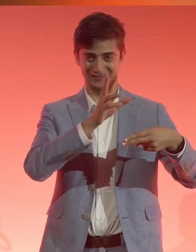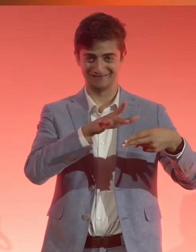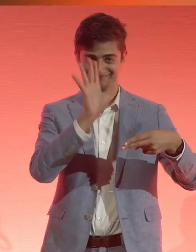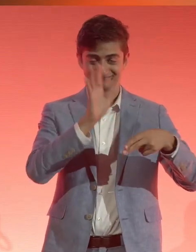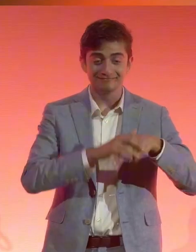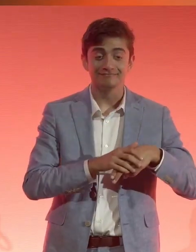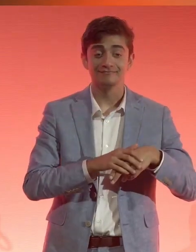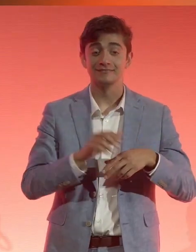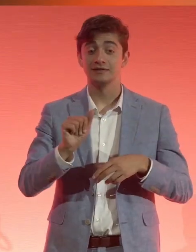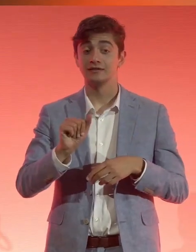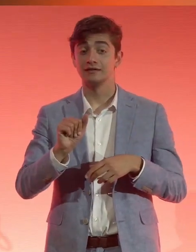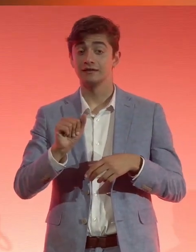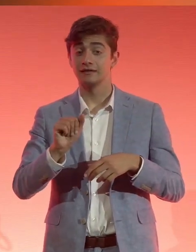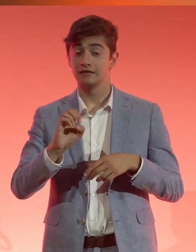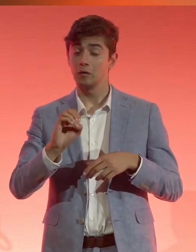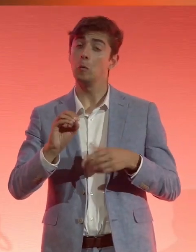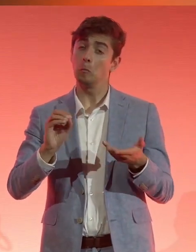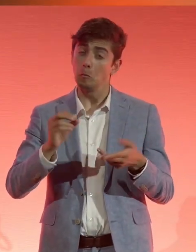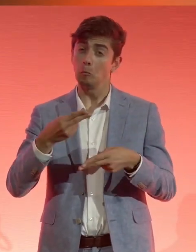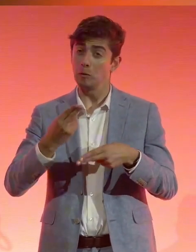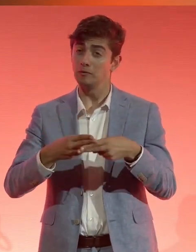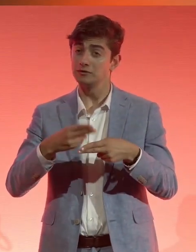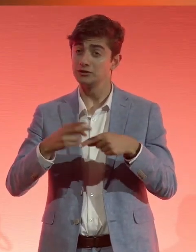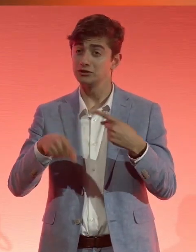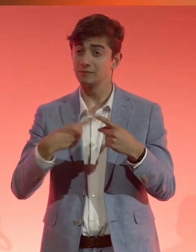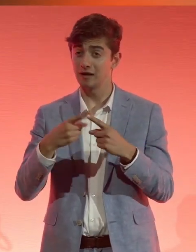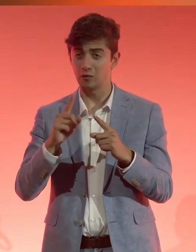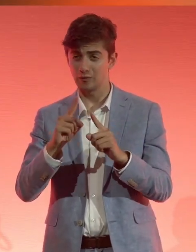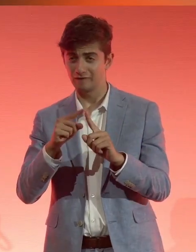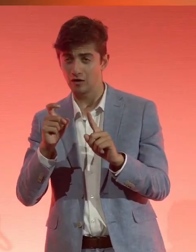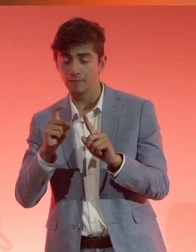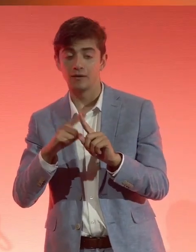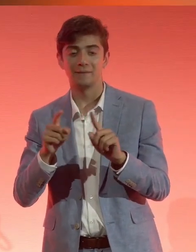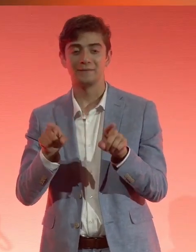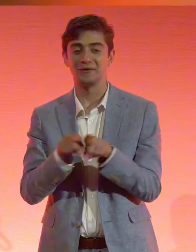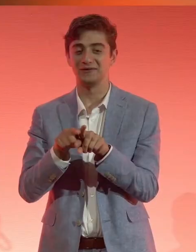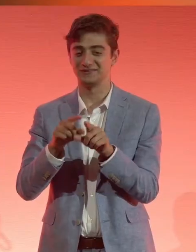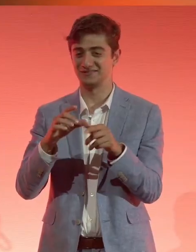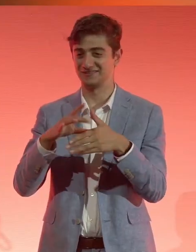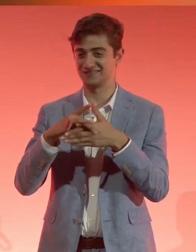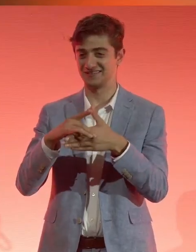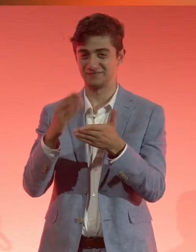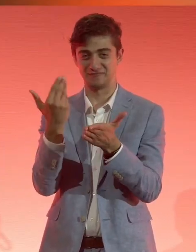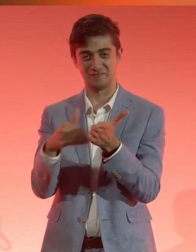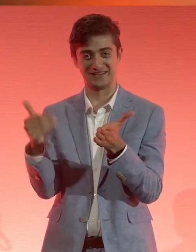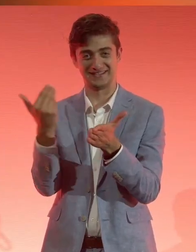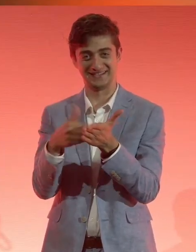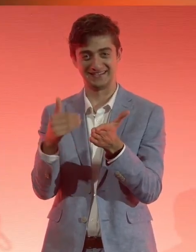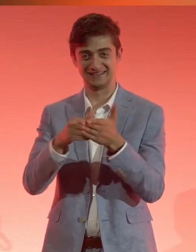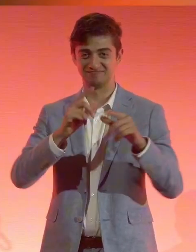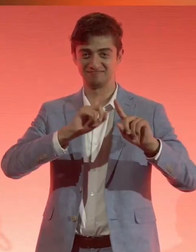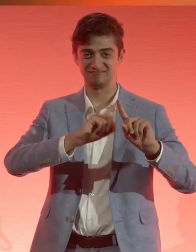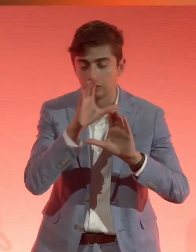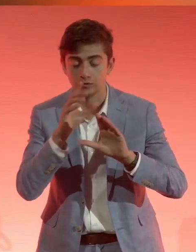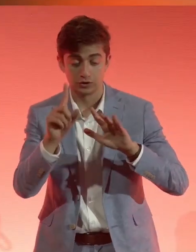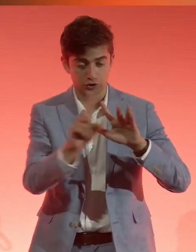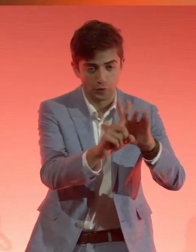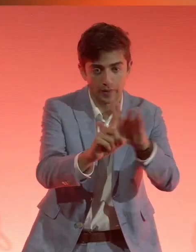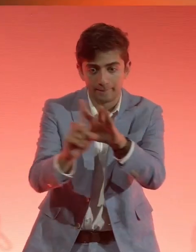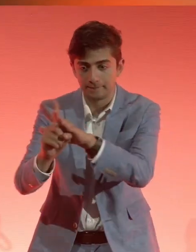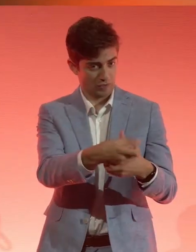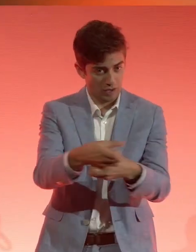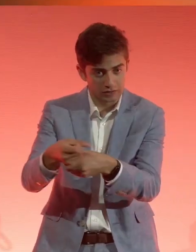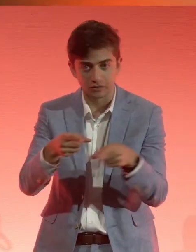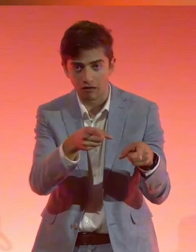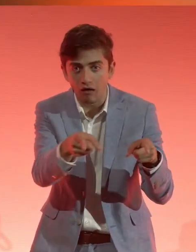about reputation of the sources, but also repetition of your content across multiple high authority sources. And